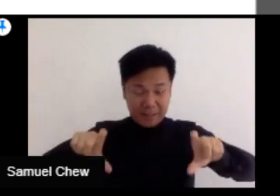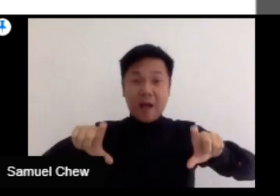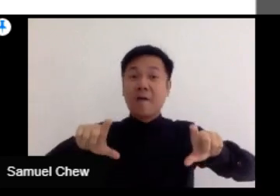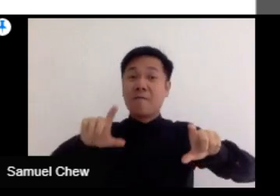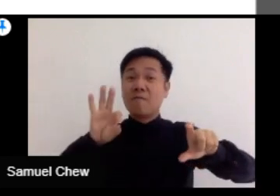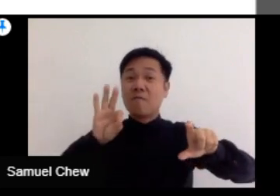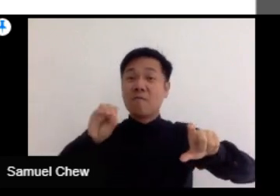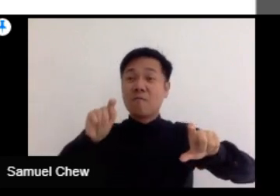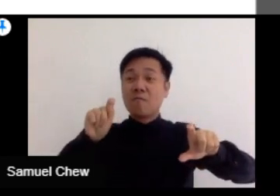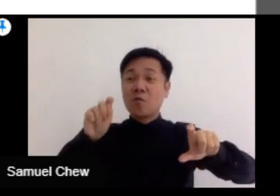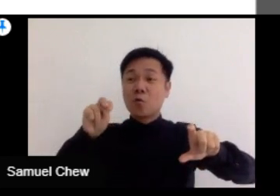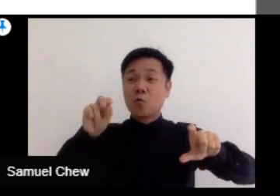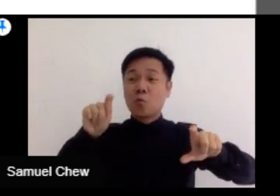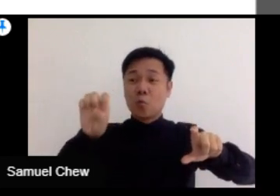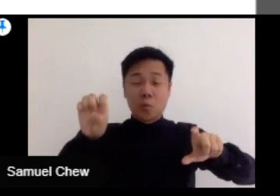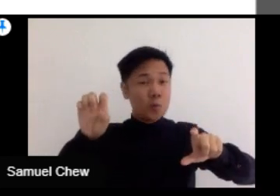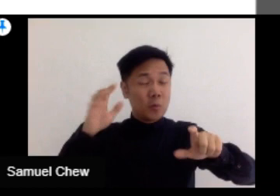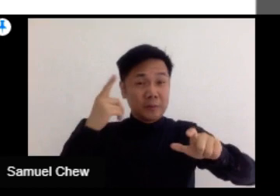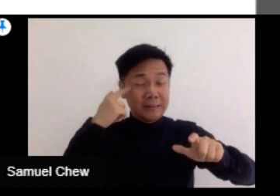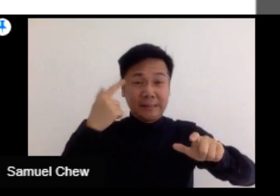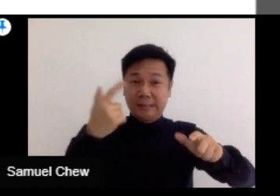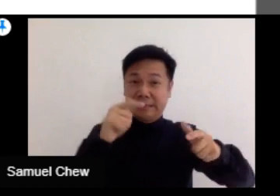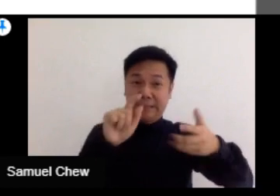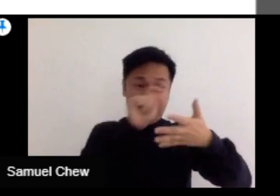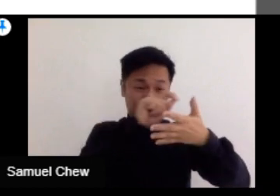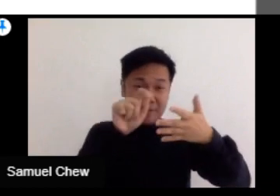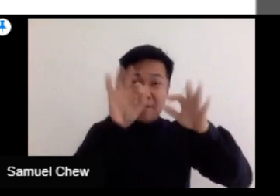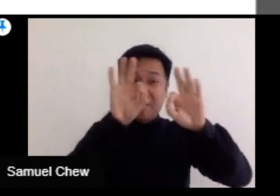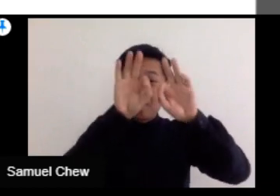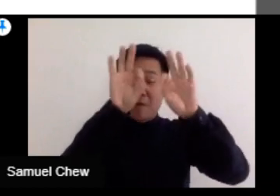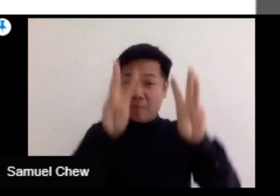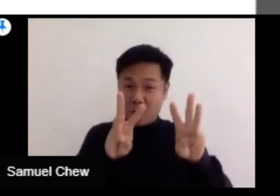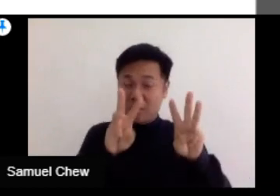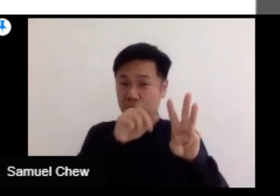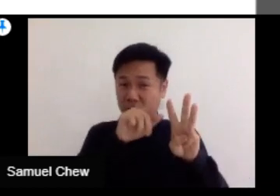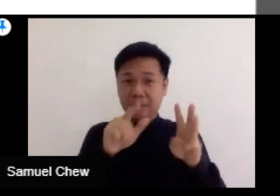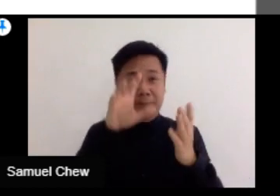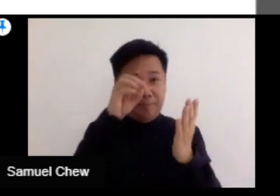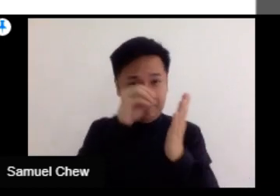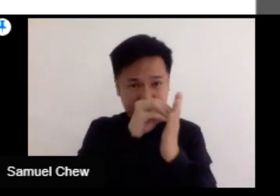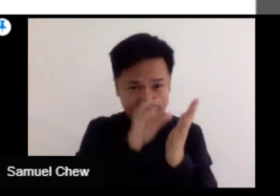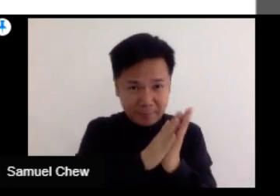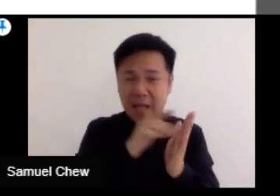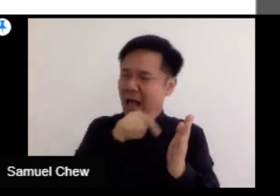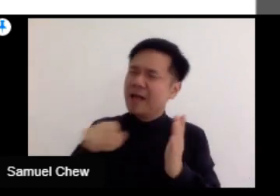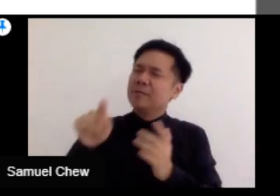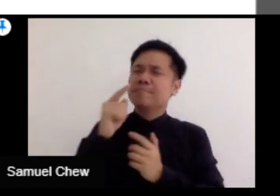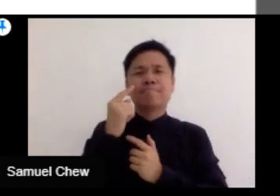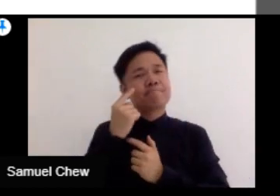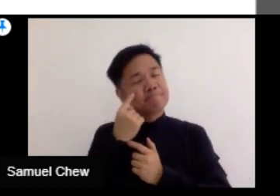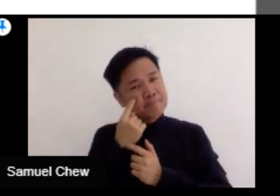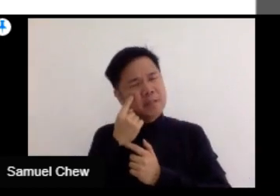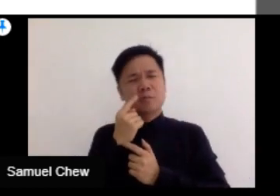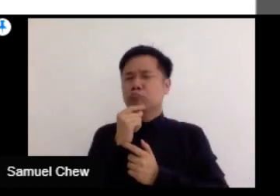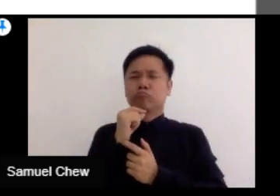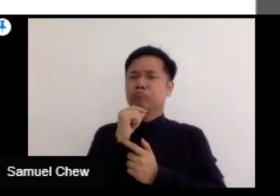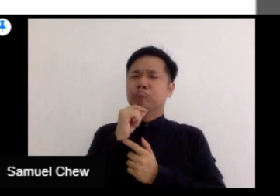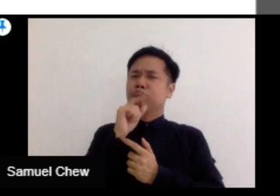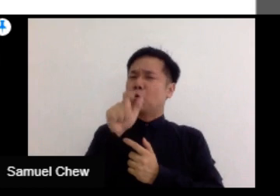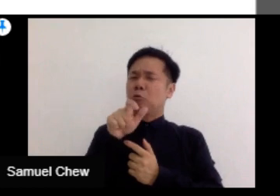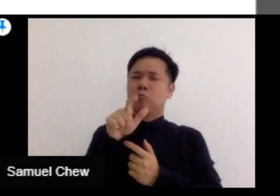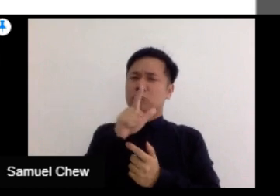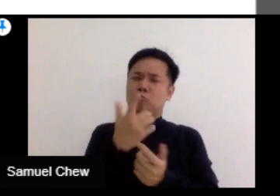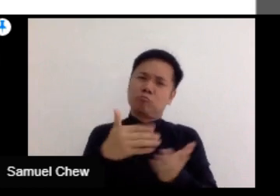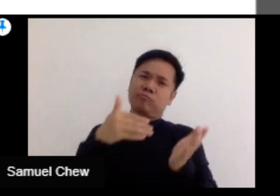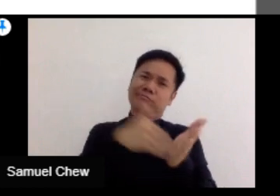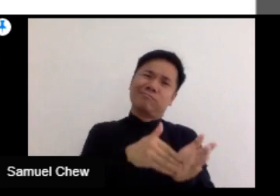this whole indicator framework is about the ICPD program of action. And I don't think we need to reiterate that because it's right